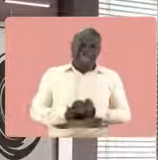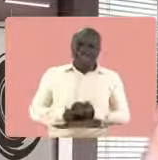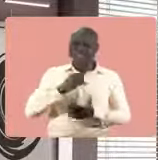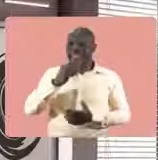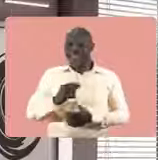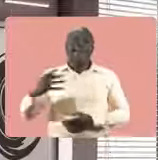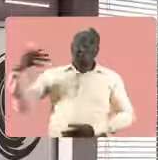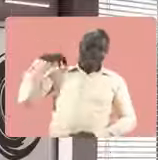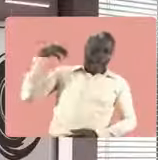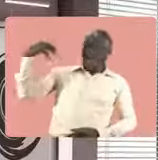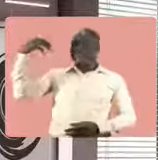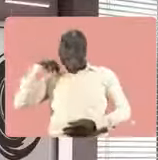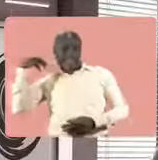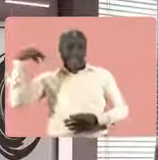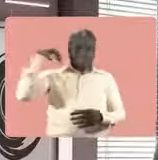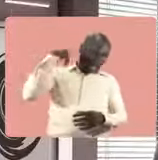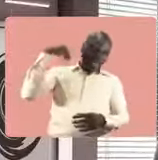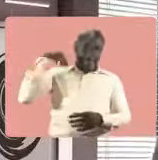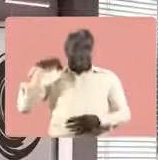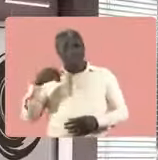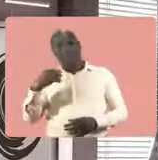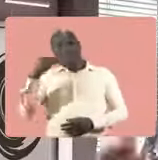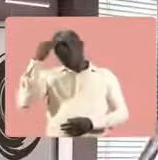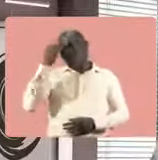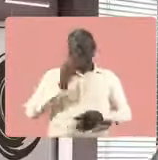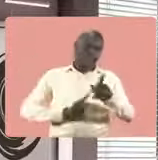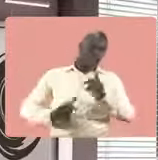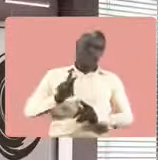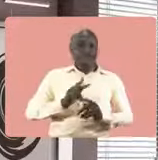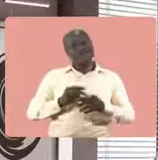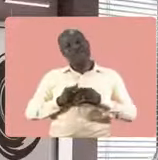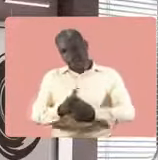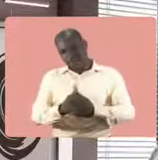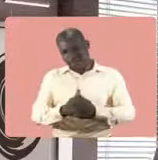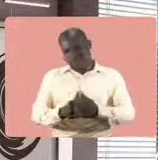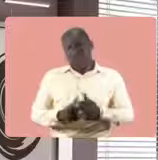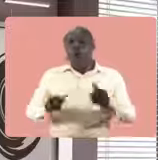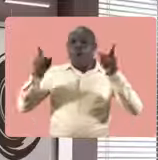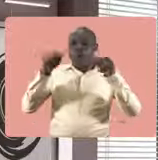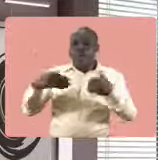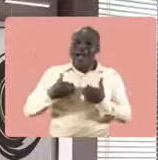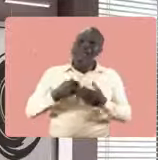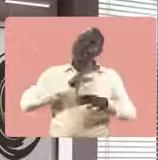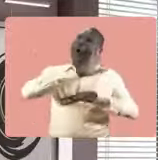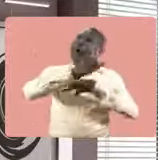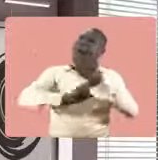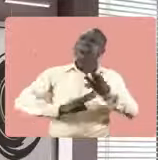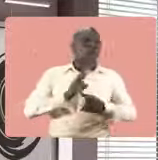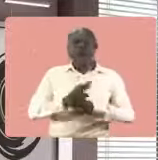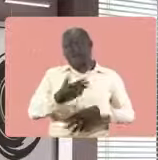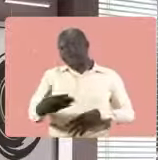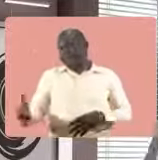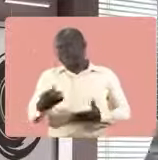kasa honorable no anu nti ana manfo ani abre sa no nipa nya wiase ne ma nyina na so ohre ne